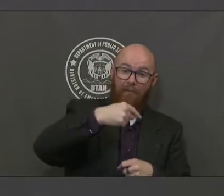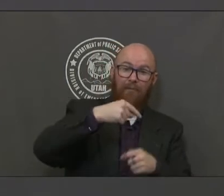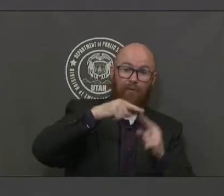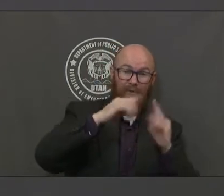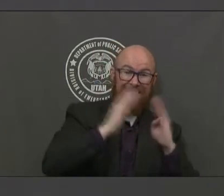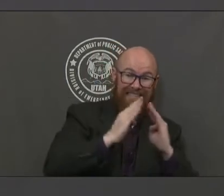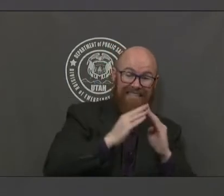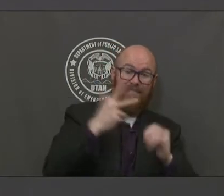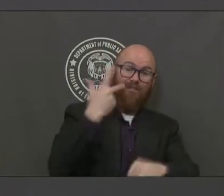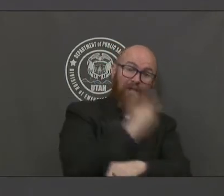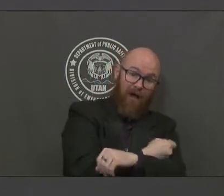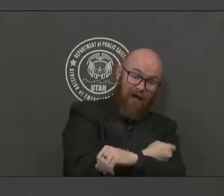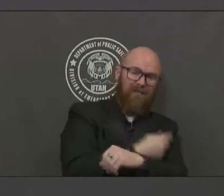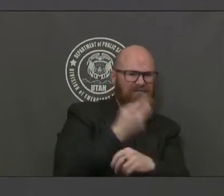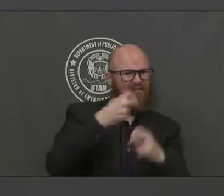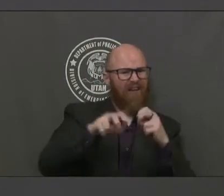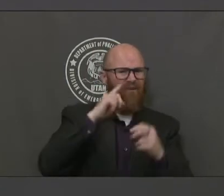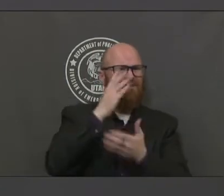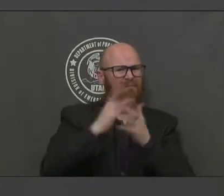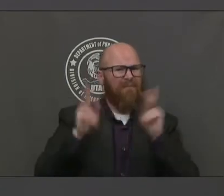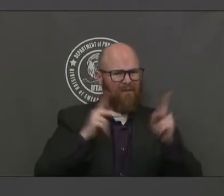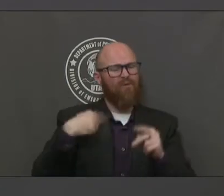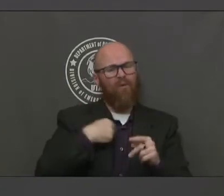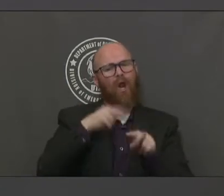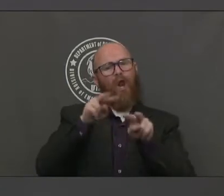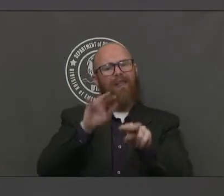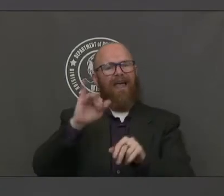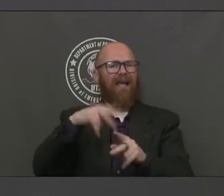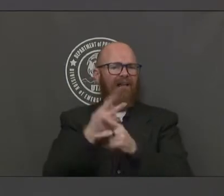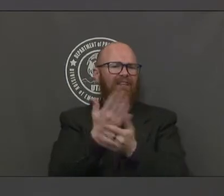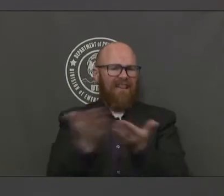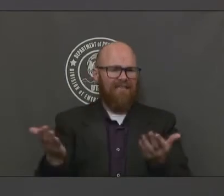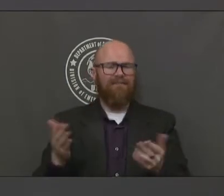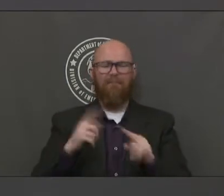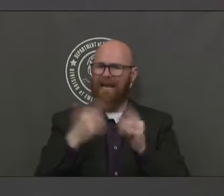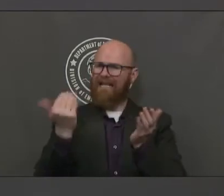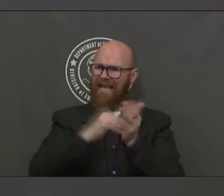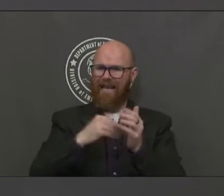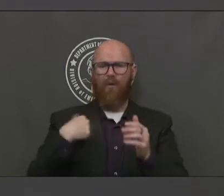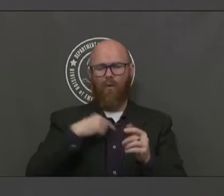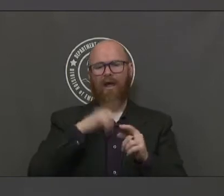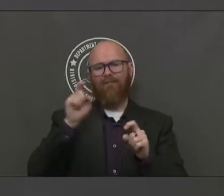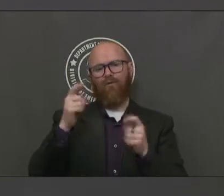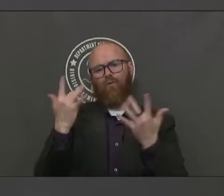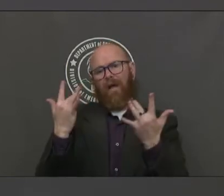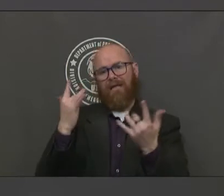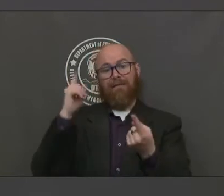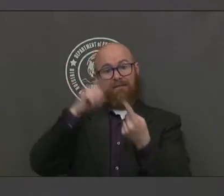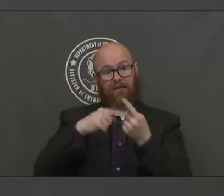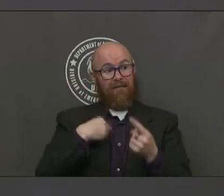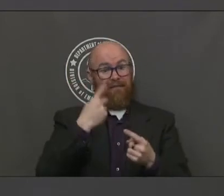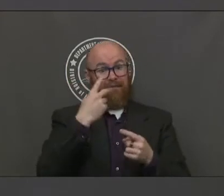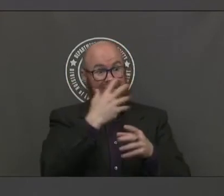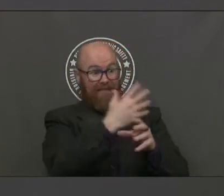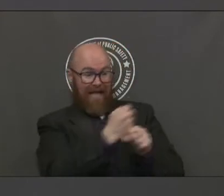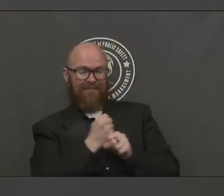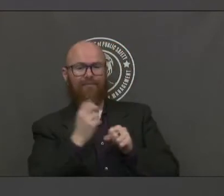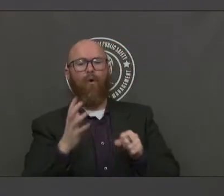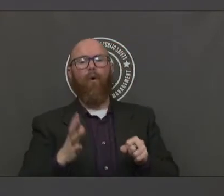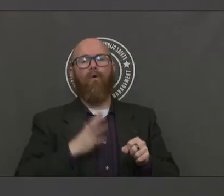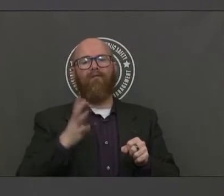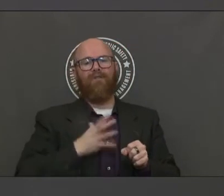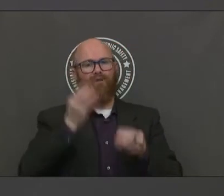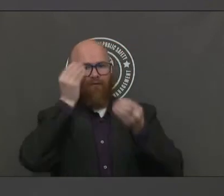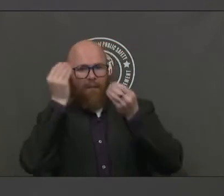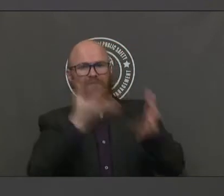to transport. So we're looking at all those sorts of variables, but again, are going to have to really wait for that official review